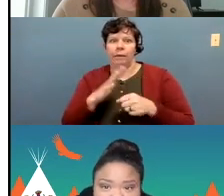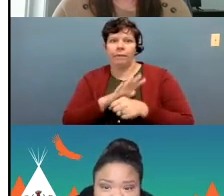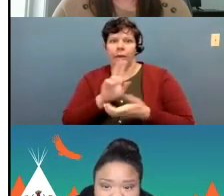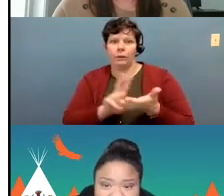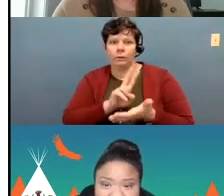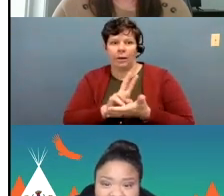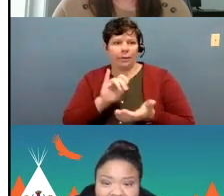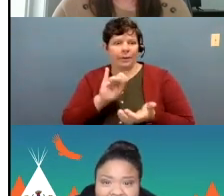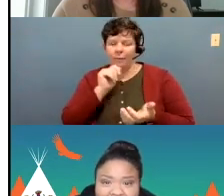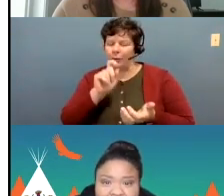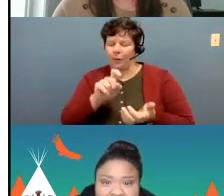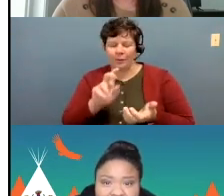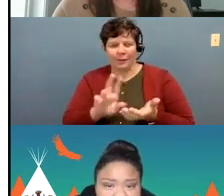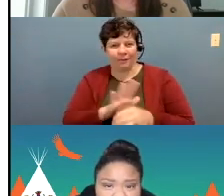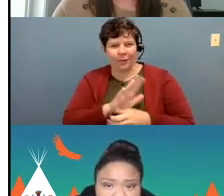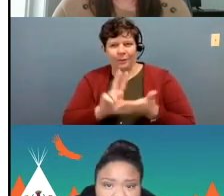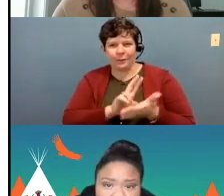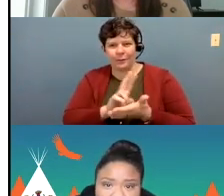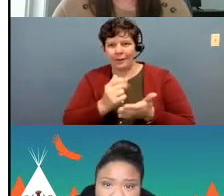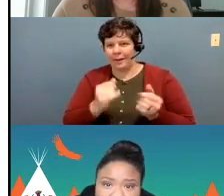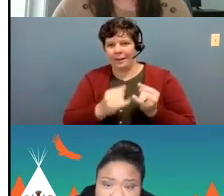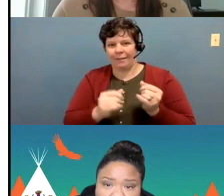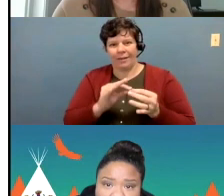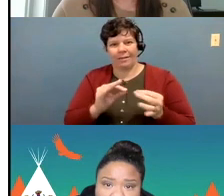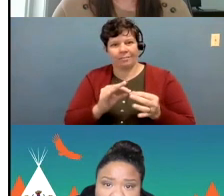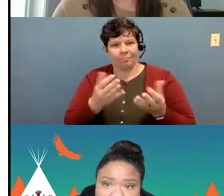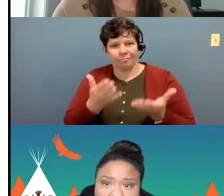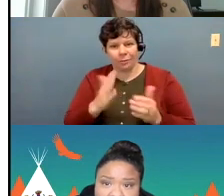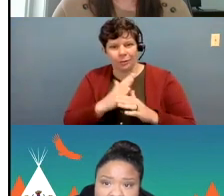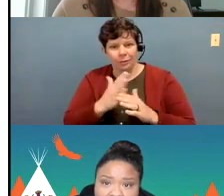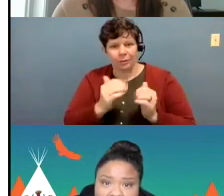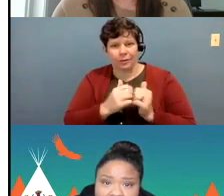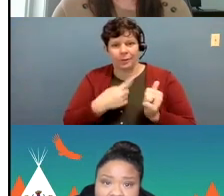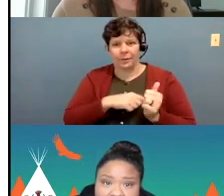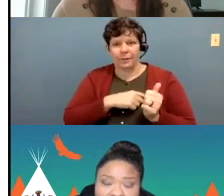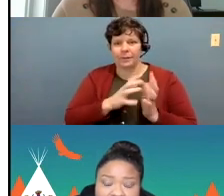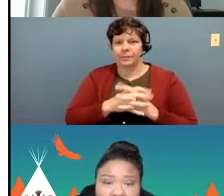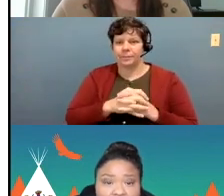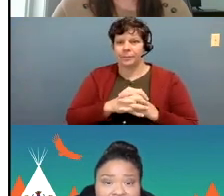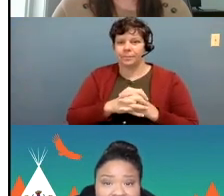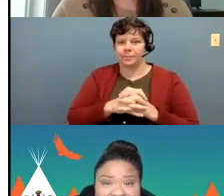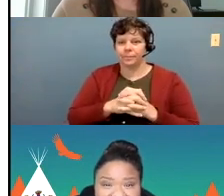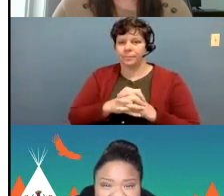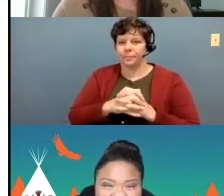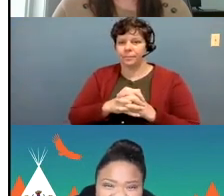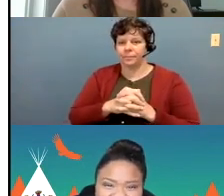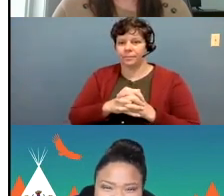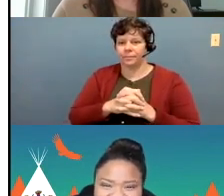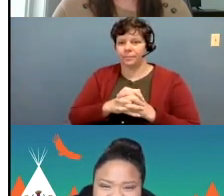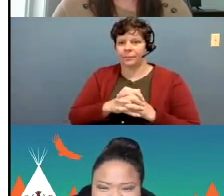if we don't need to. Do you have any final thoughts you'd like to share with us? I just, Any I calls thank to you. action for